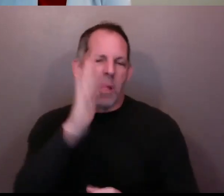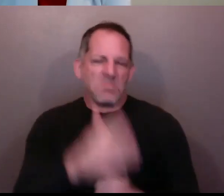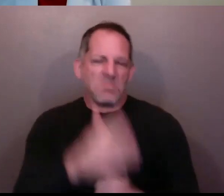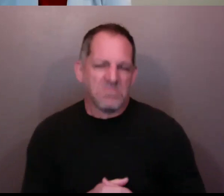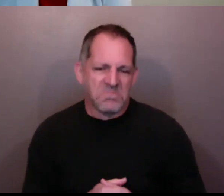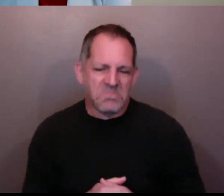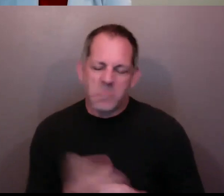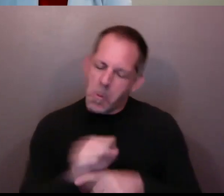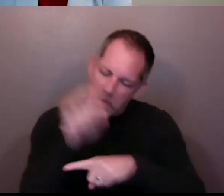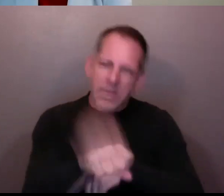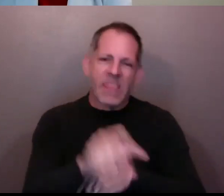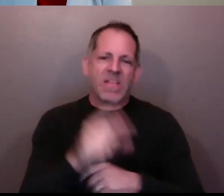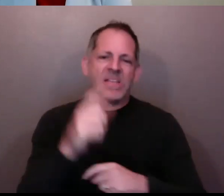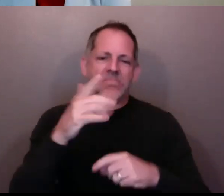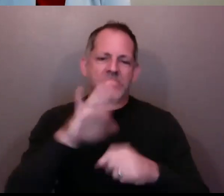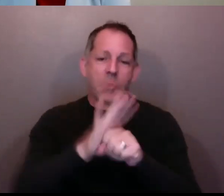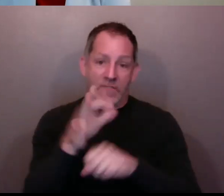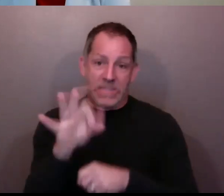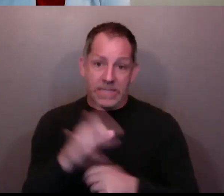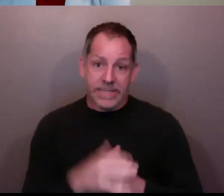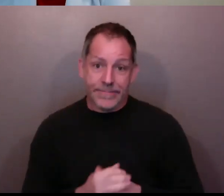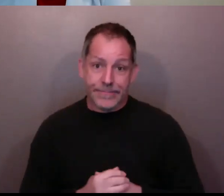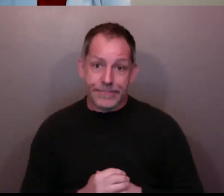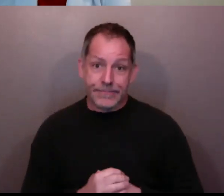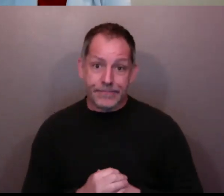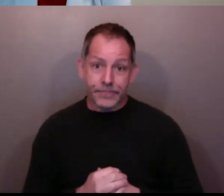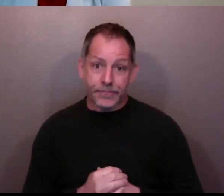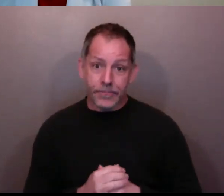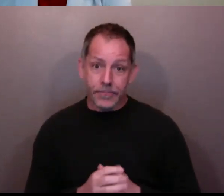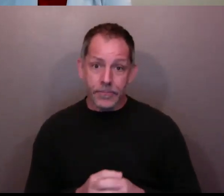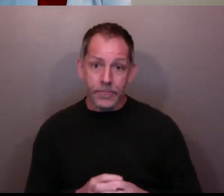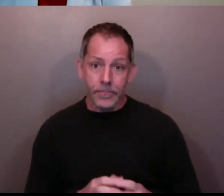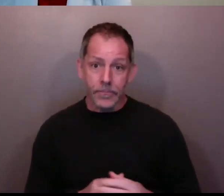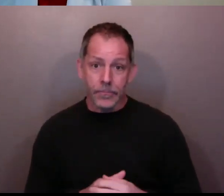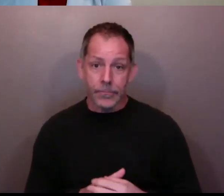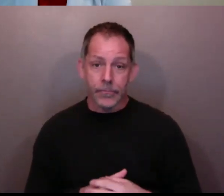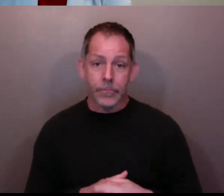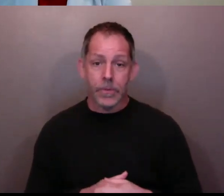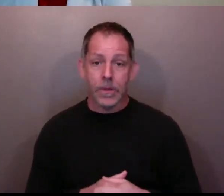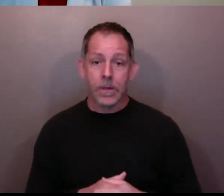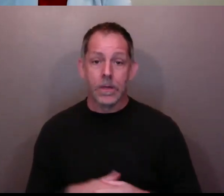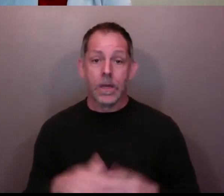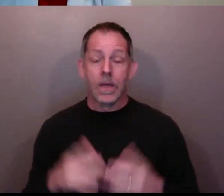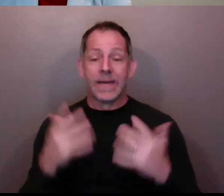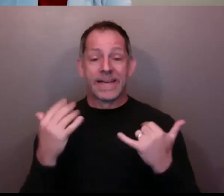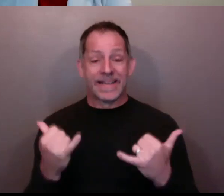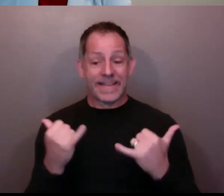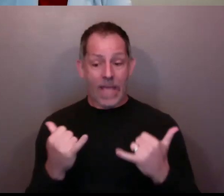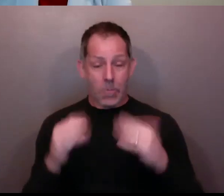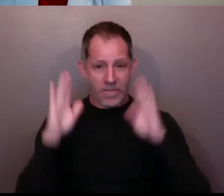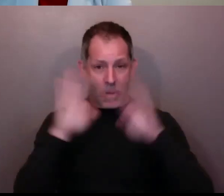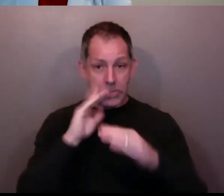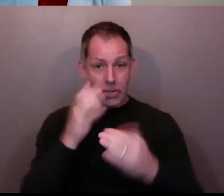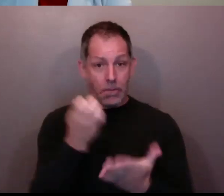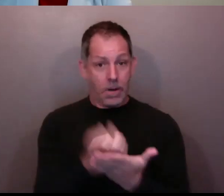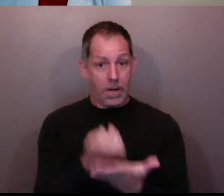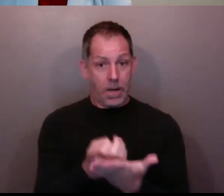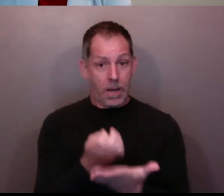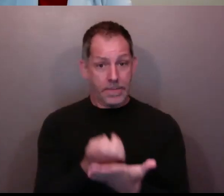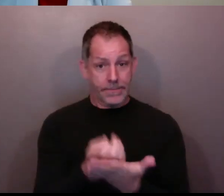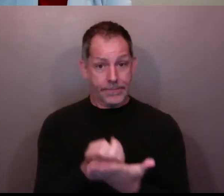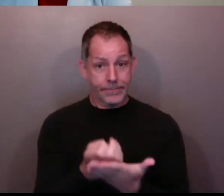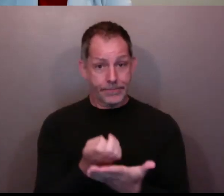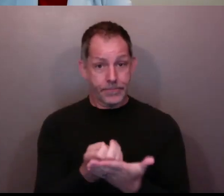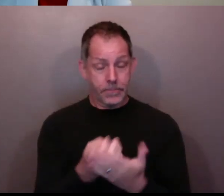the economic downturn. We've rolled out two rounds of grants for small businesses and one grant program for